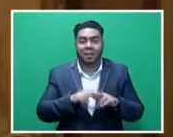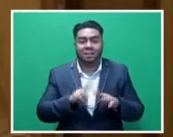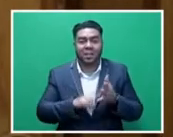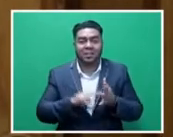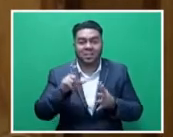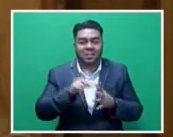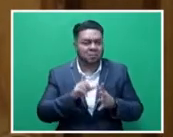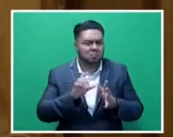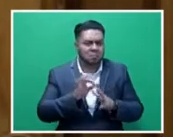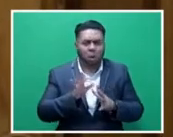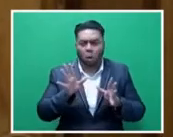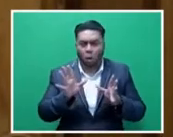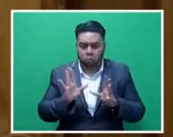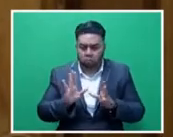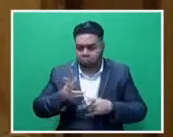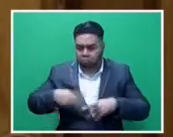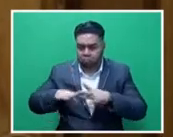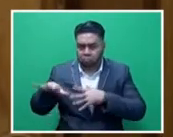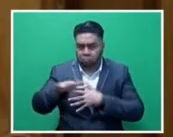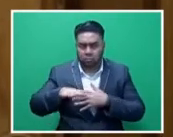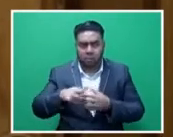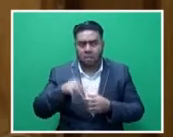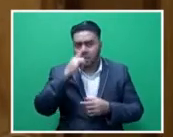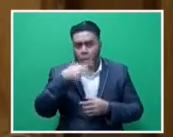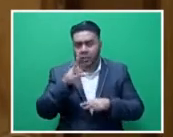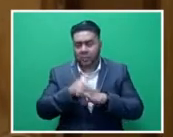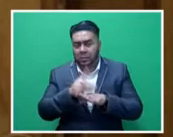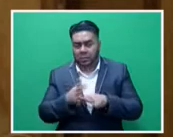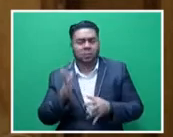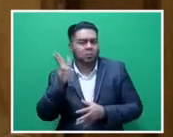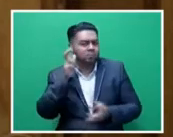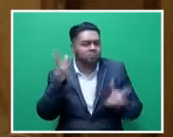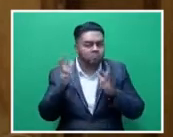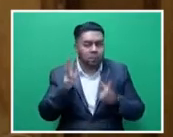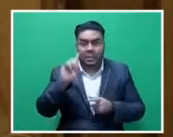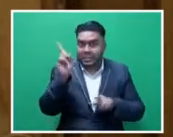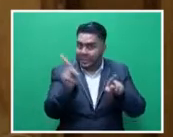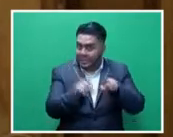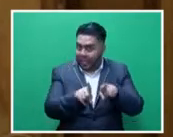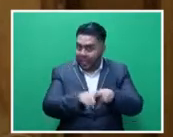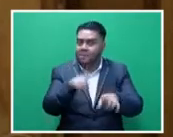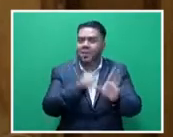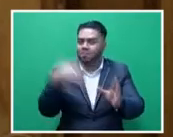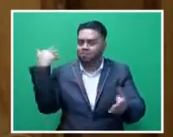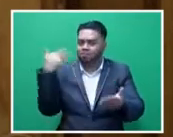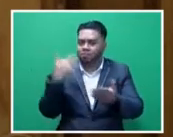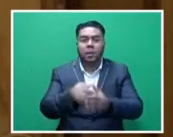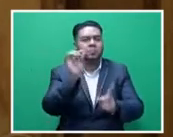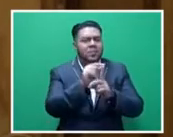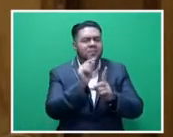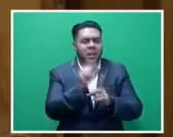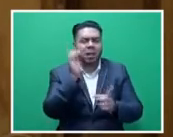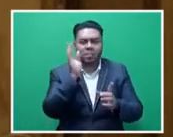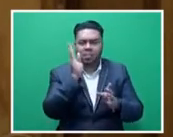that people with disabilities' voices were heard. We are happy to report that in the same year, as I mentioned earlier on, specific disability